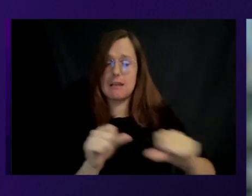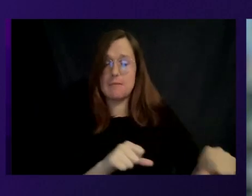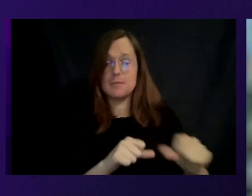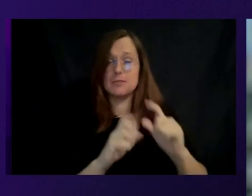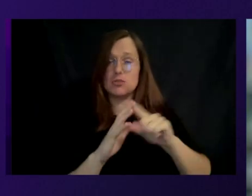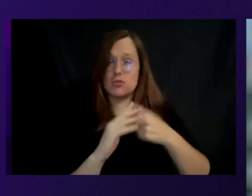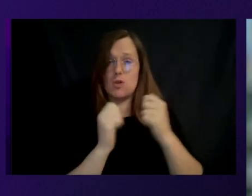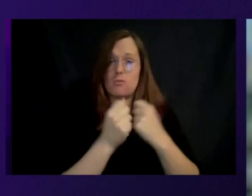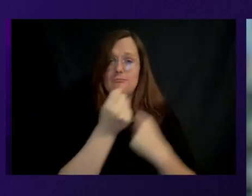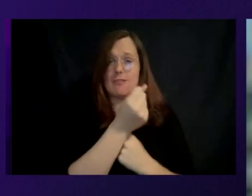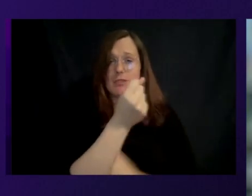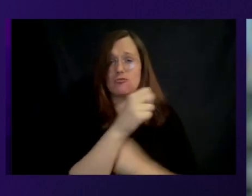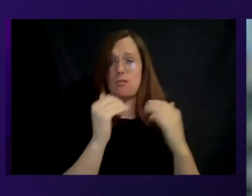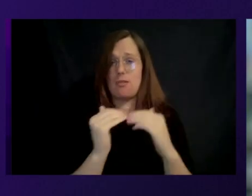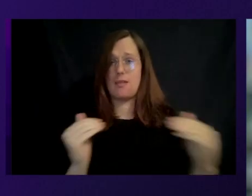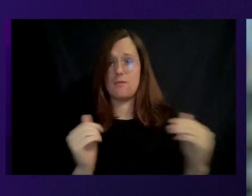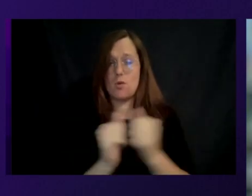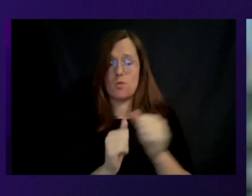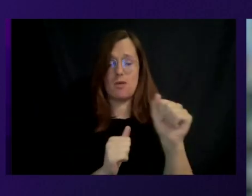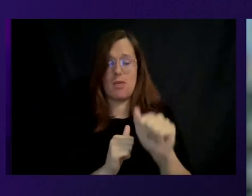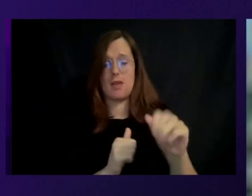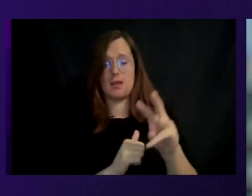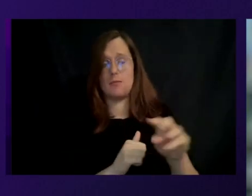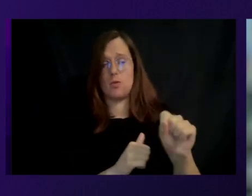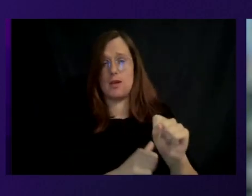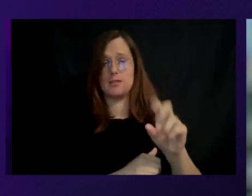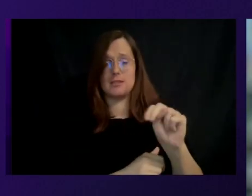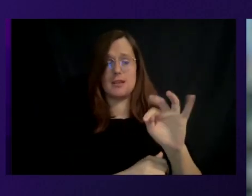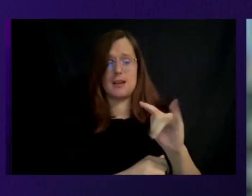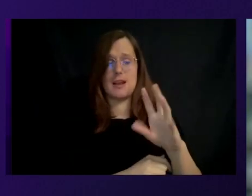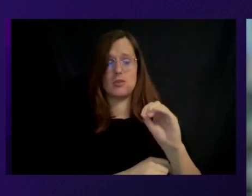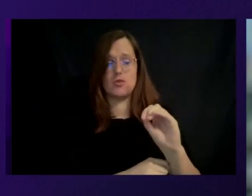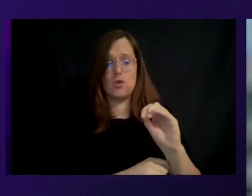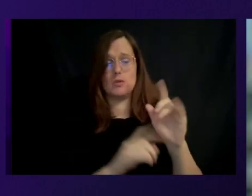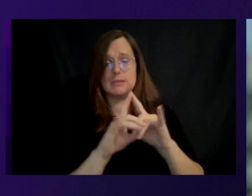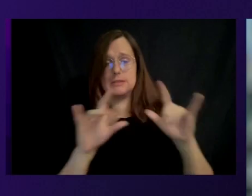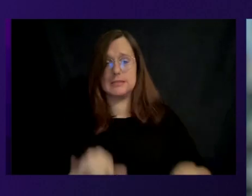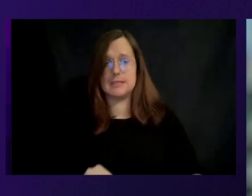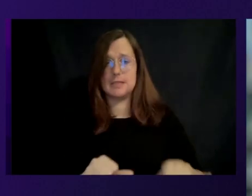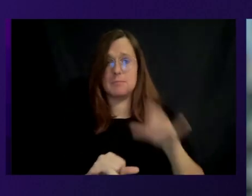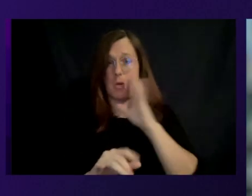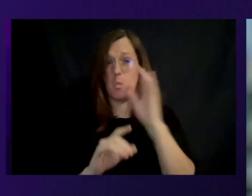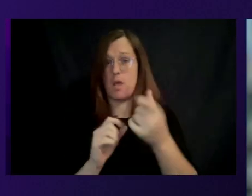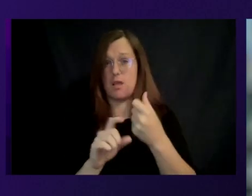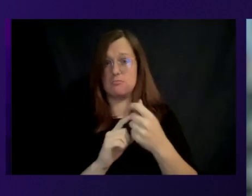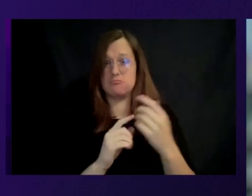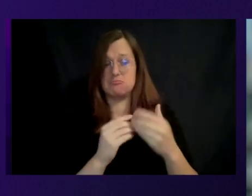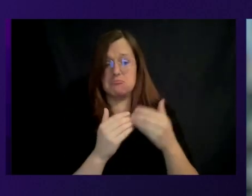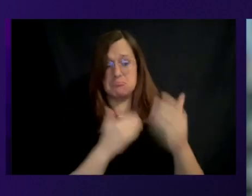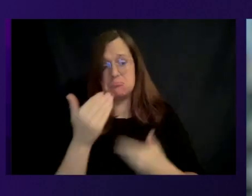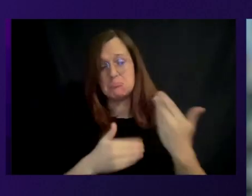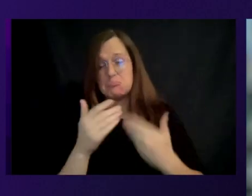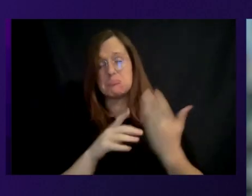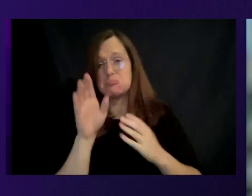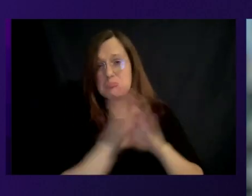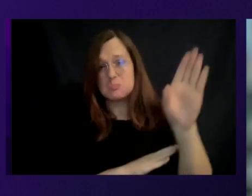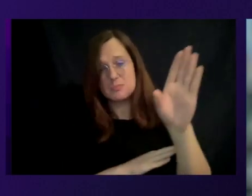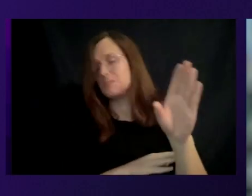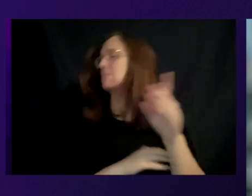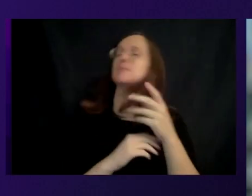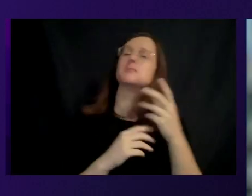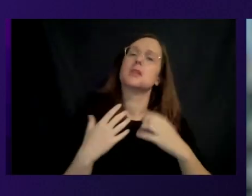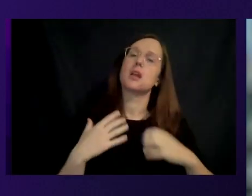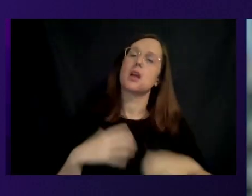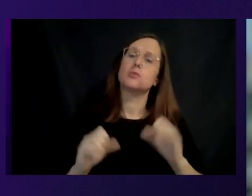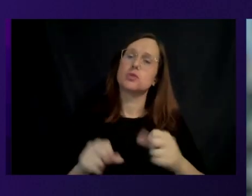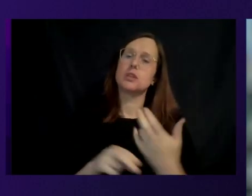level with the AWS Nitro system and extend further. Partners can also choose to use AWS Nitro enclaves using